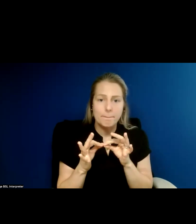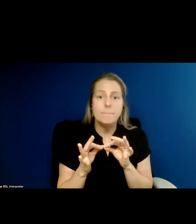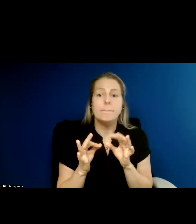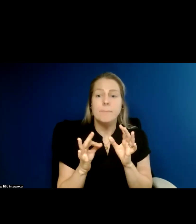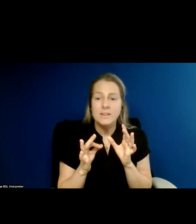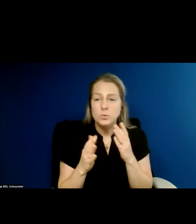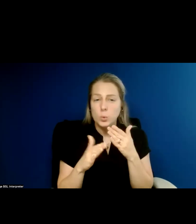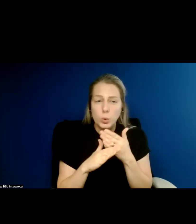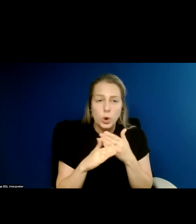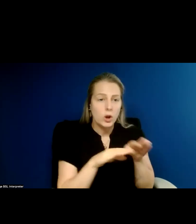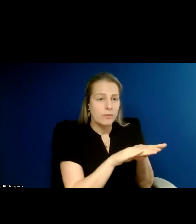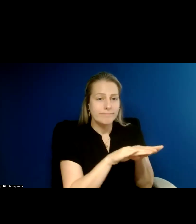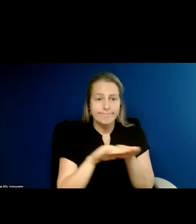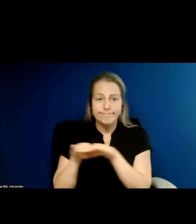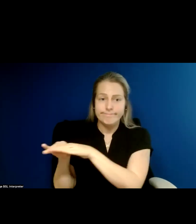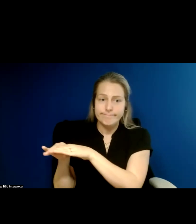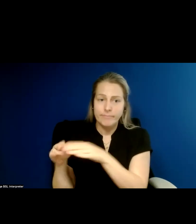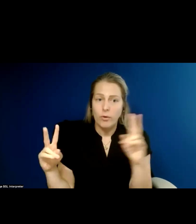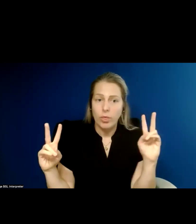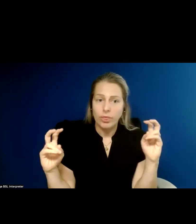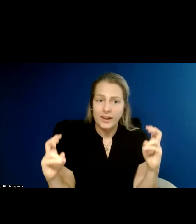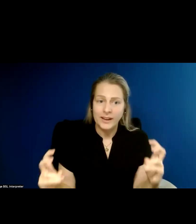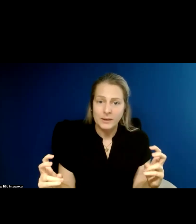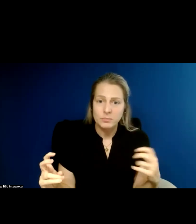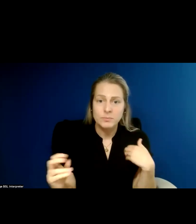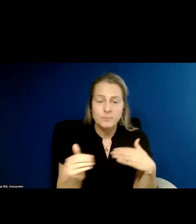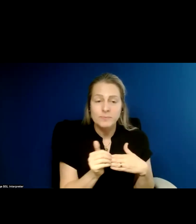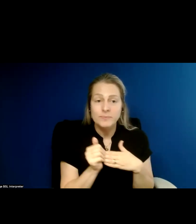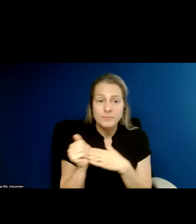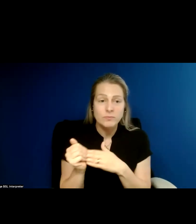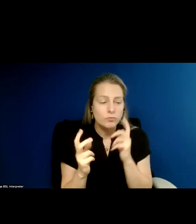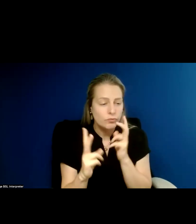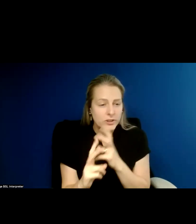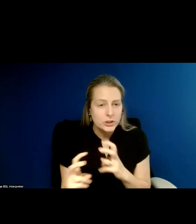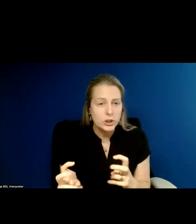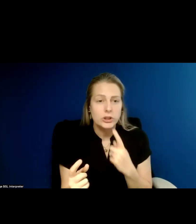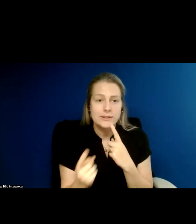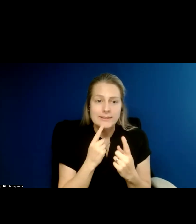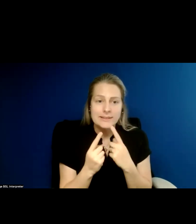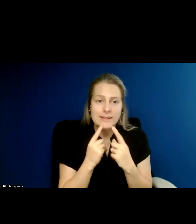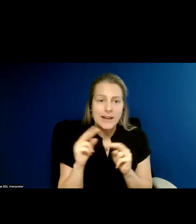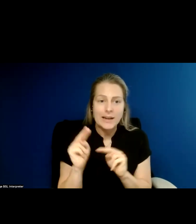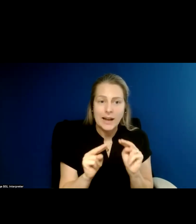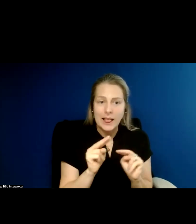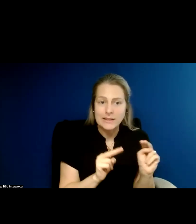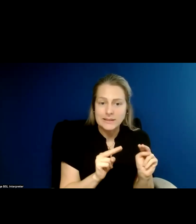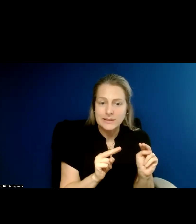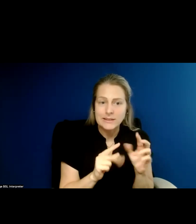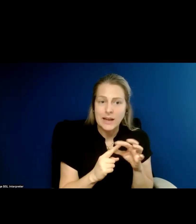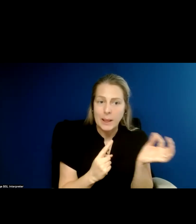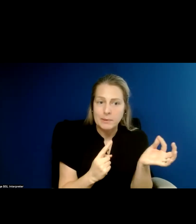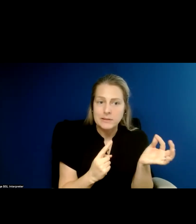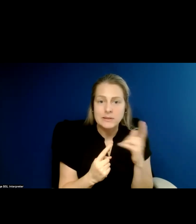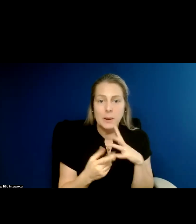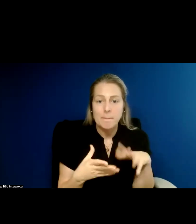so that I'm leading more of the research and data analysis side of things, which has been part of the updating